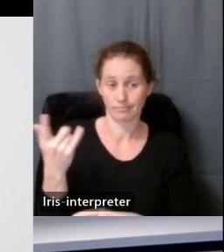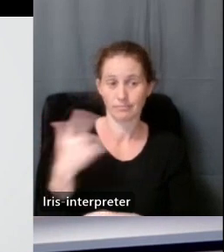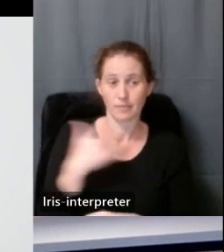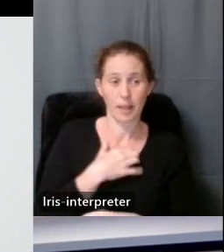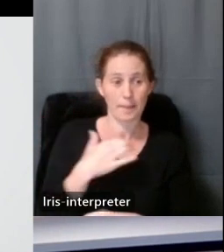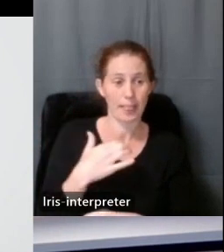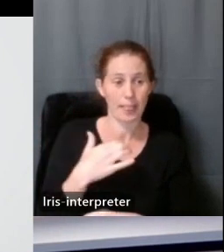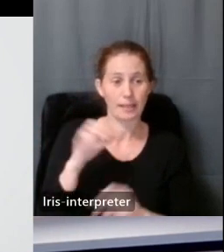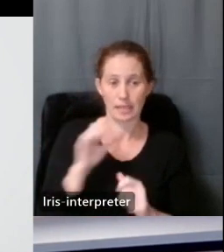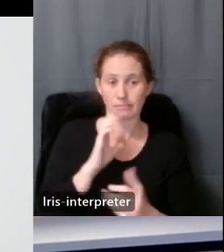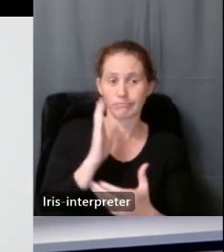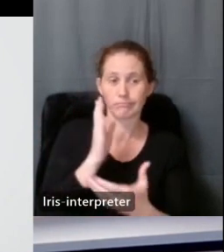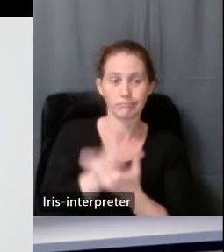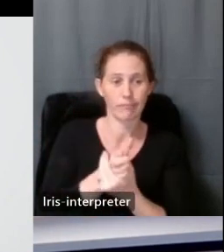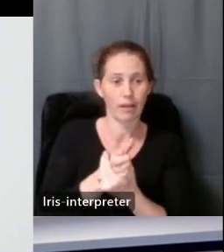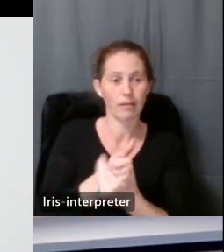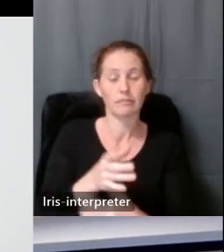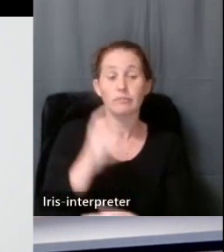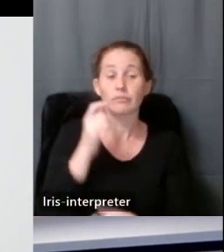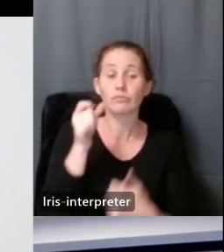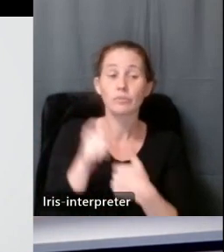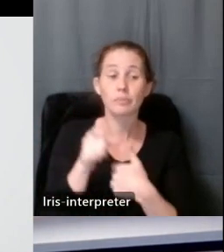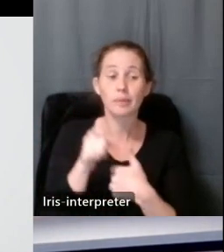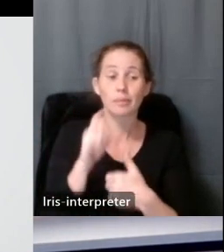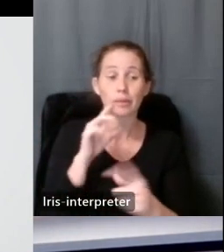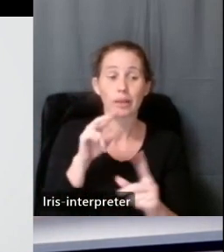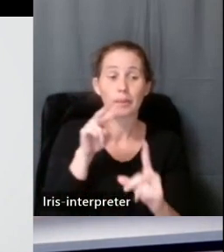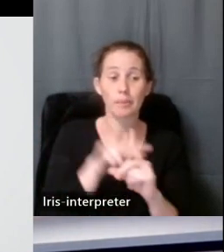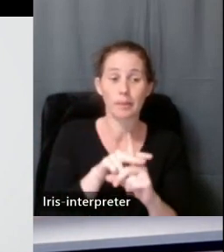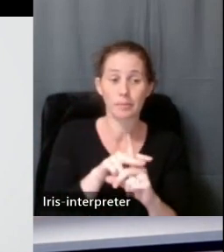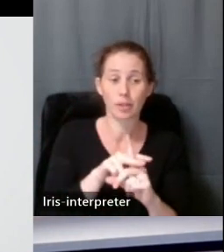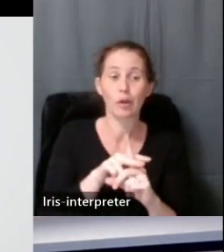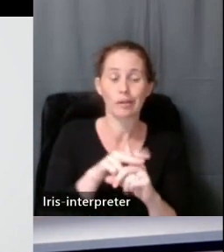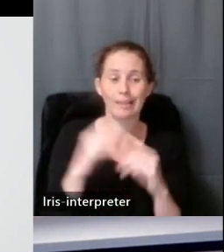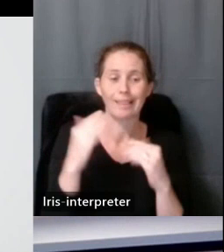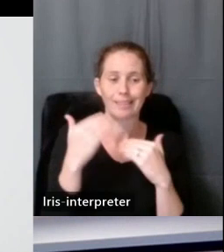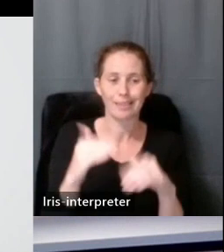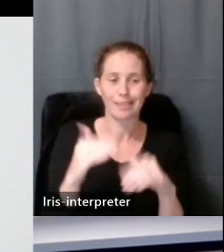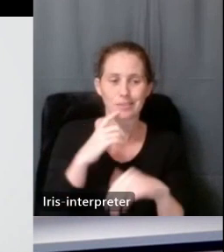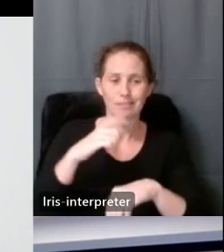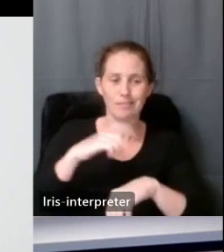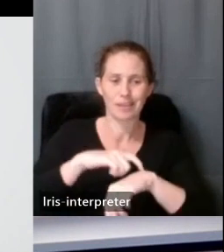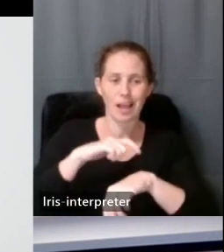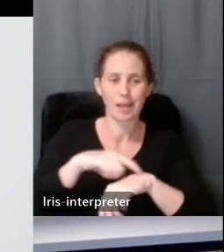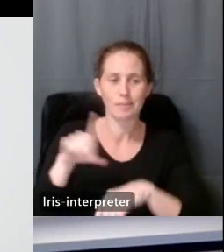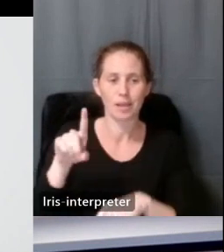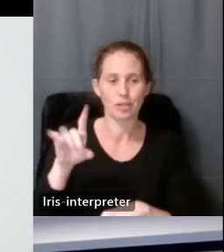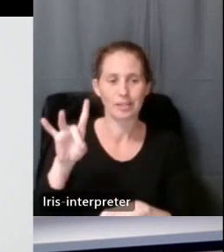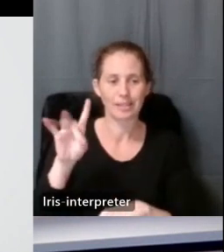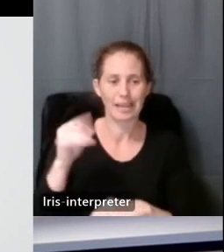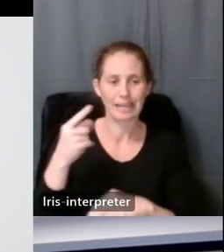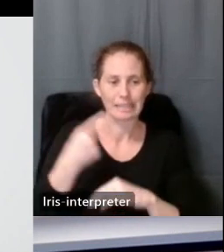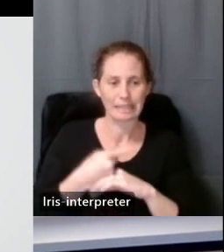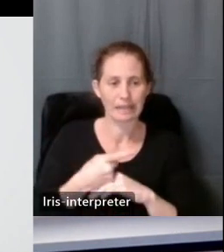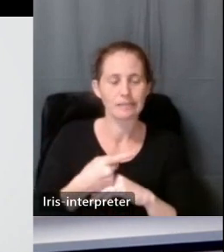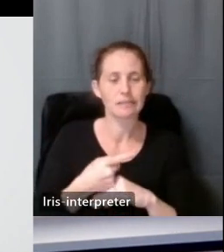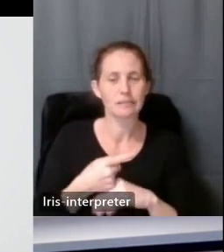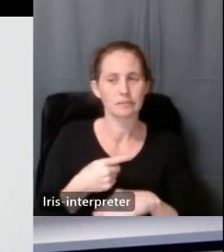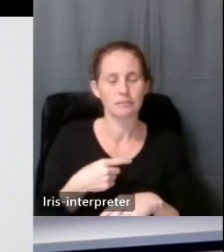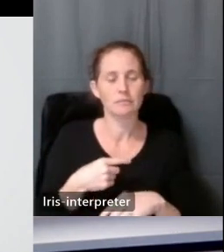complaint can be filed. Remember the applicable statutes of limitations, 180 days for the OCR